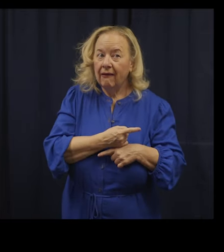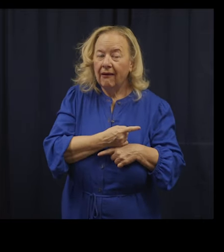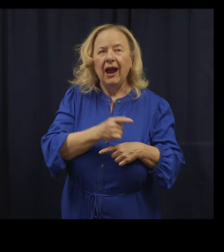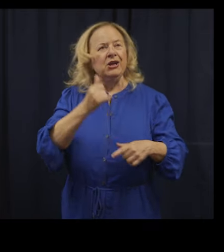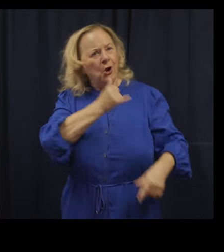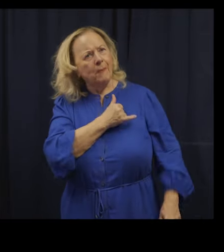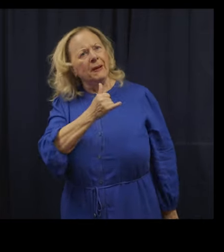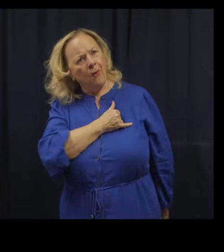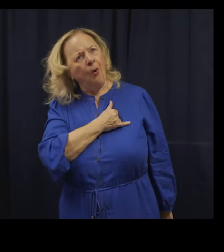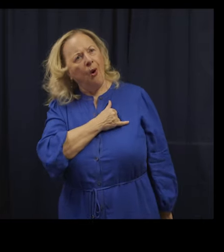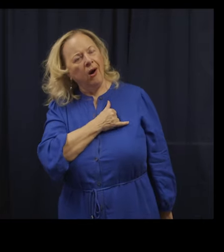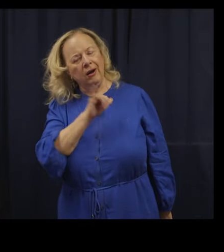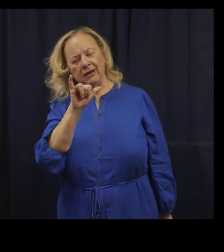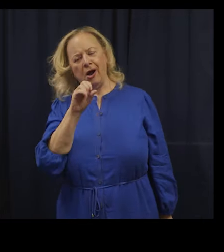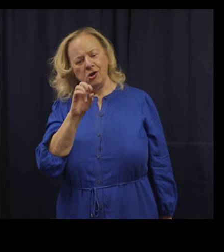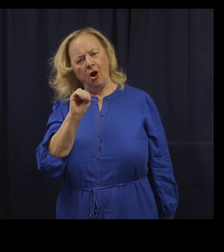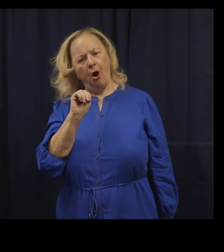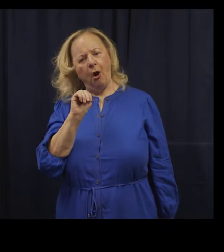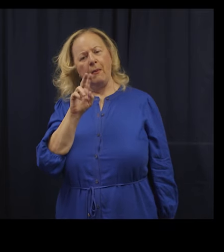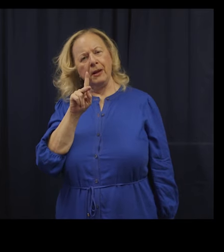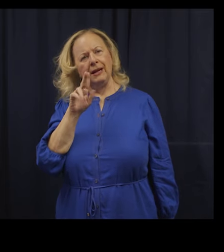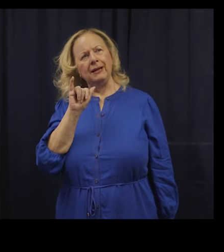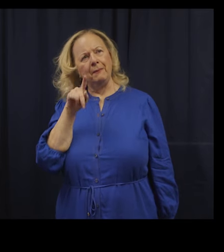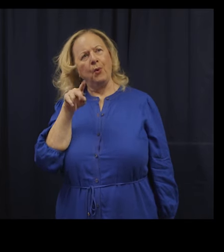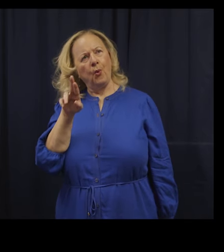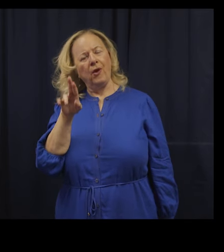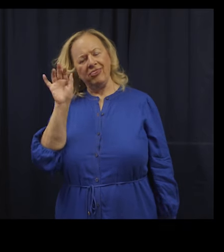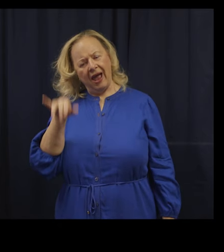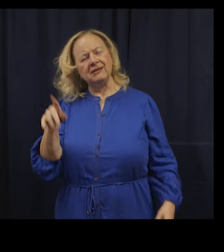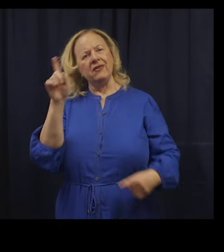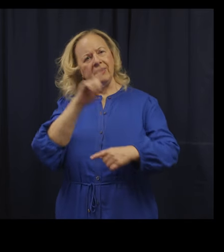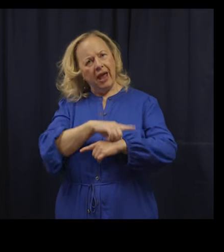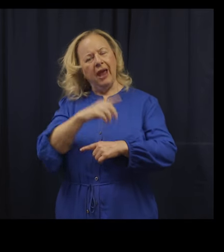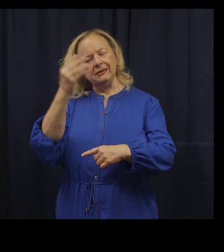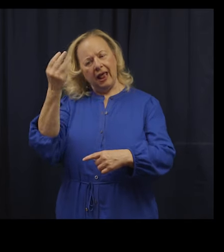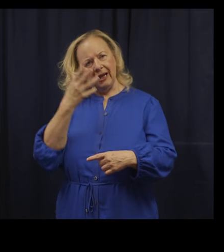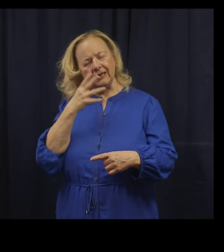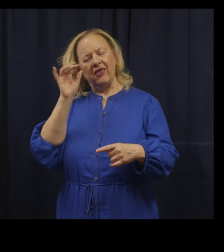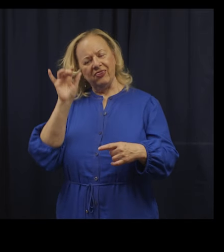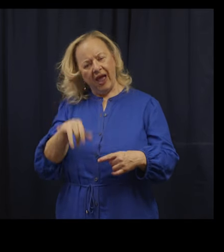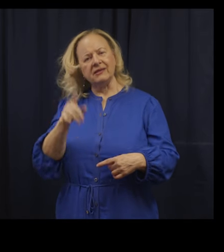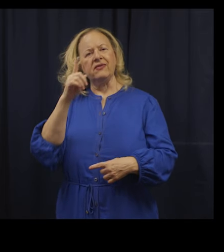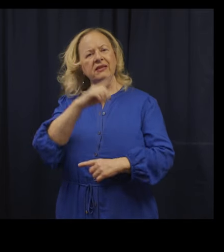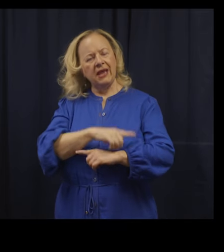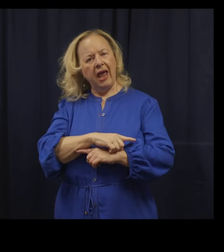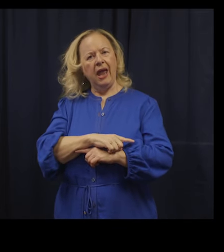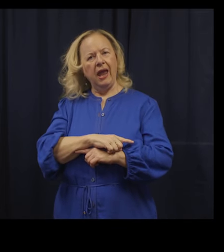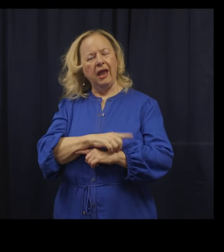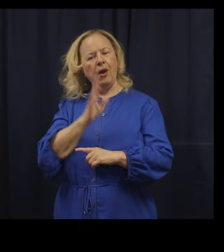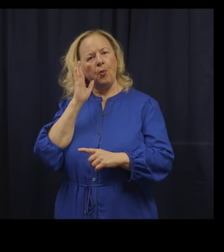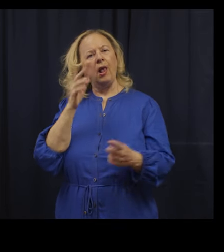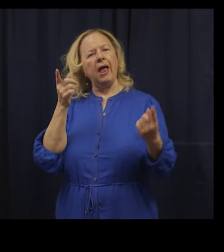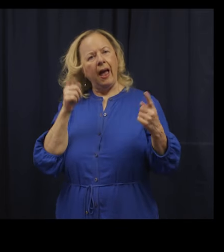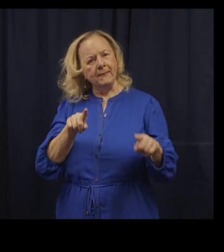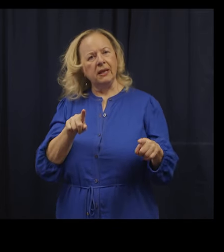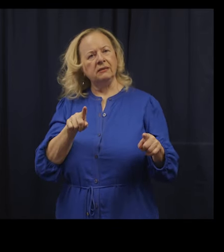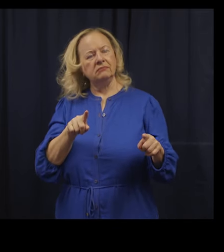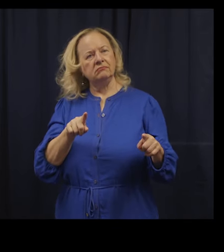Yom Kippur. That is the day. This is telling us that is the day this is going to